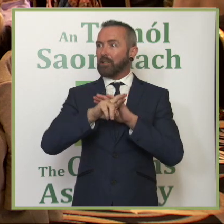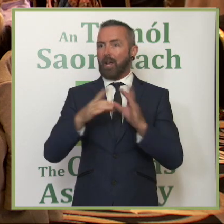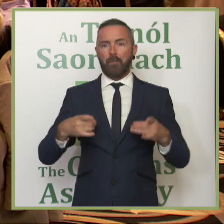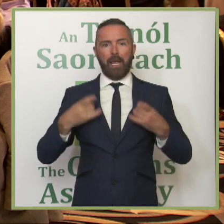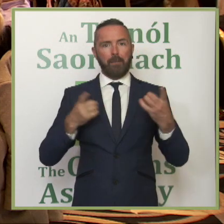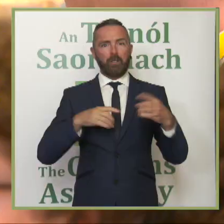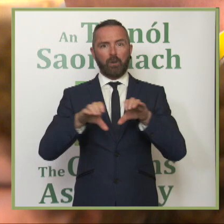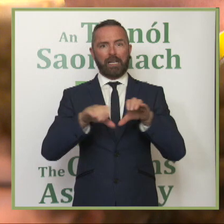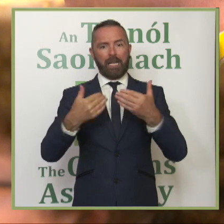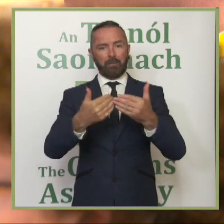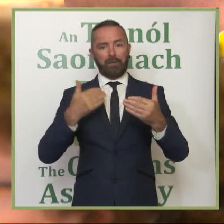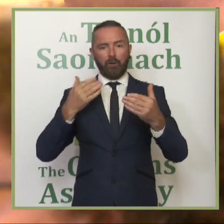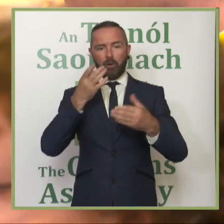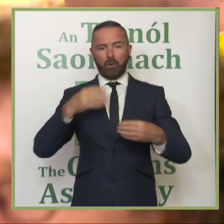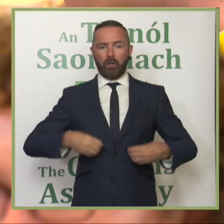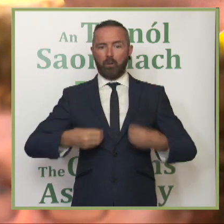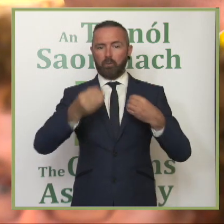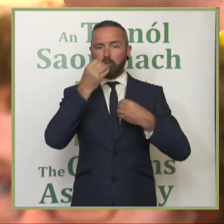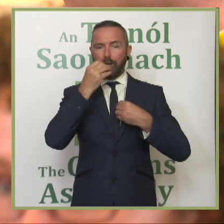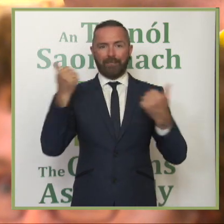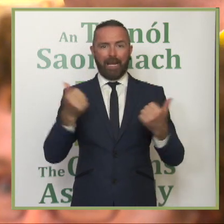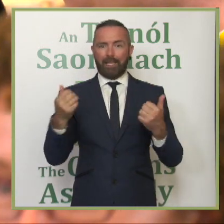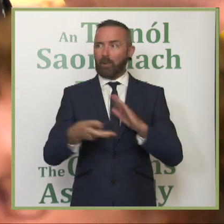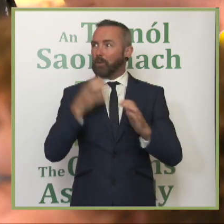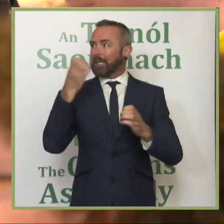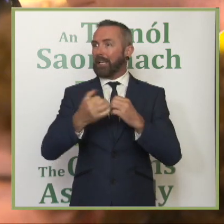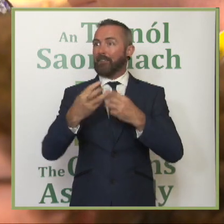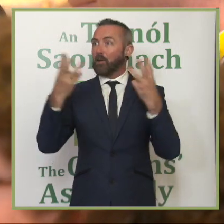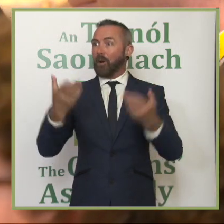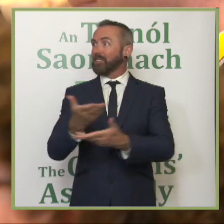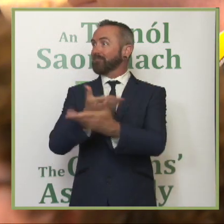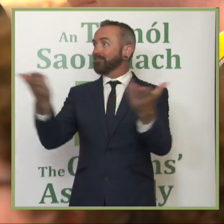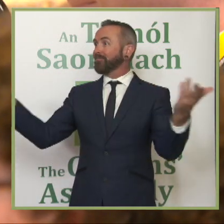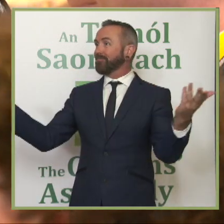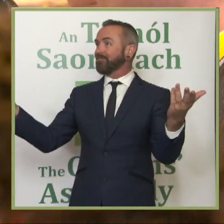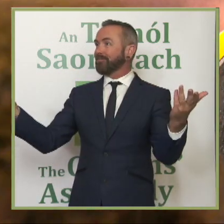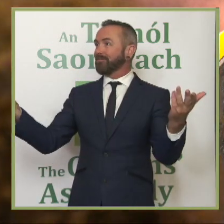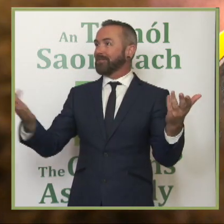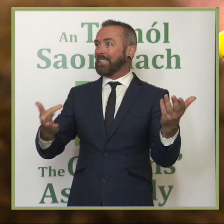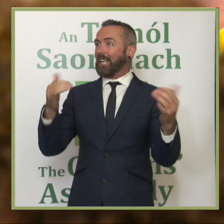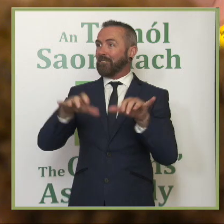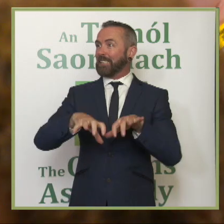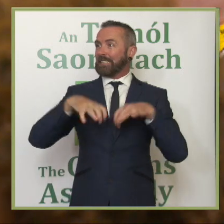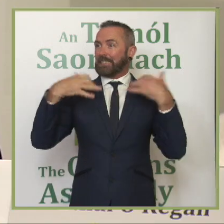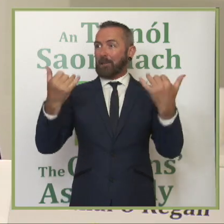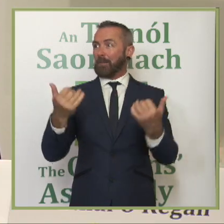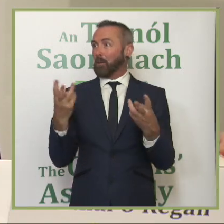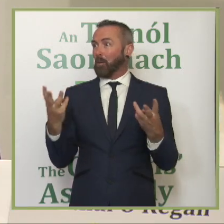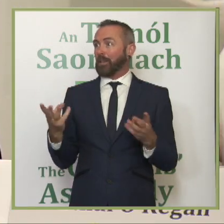class pre-breakfast in the morning any weekend. So just something, let me know if the Assembly is happy.